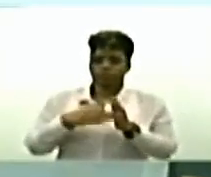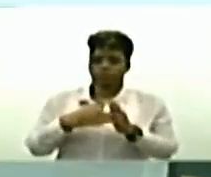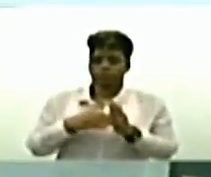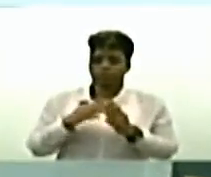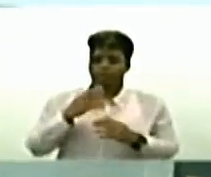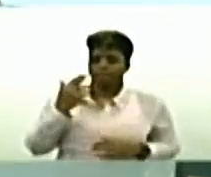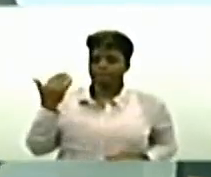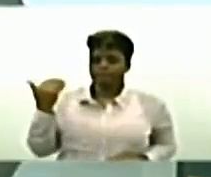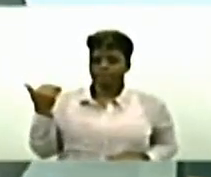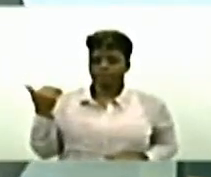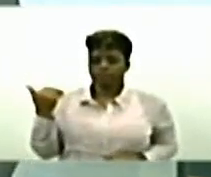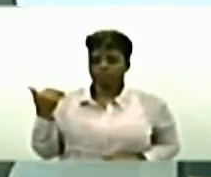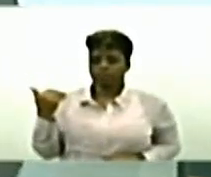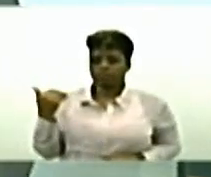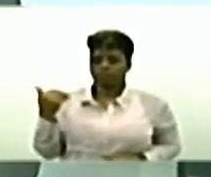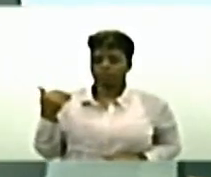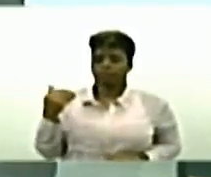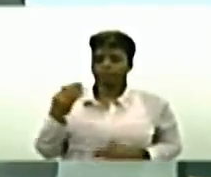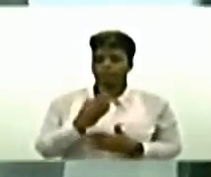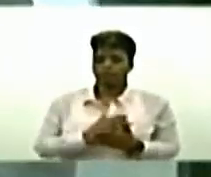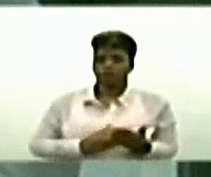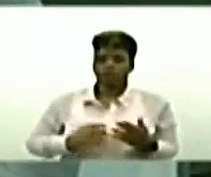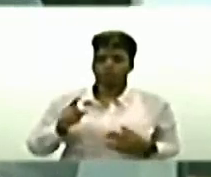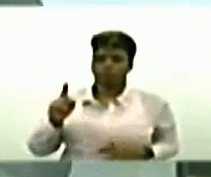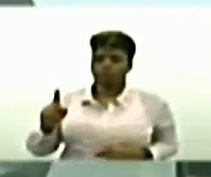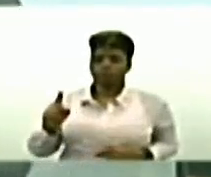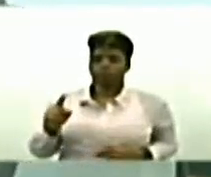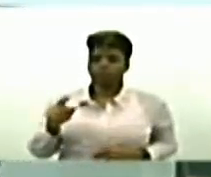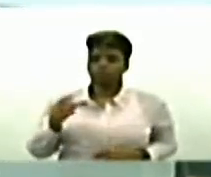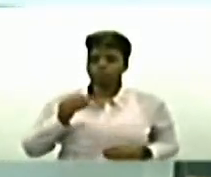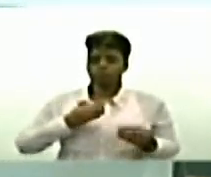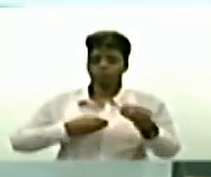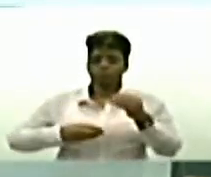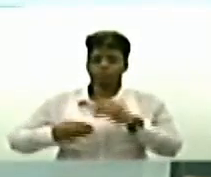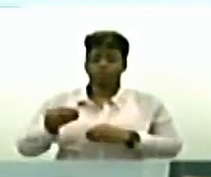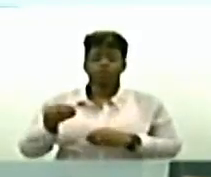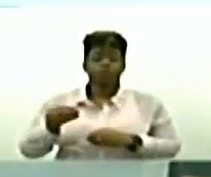Cap 1, which was to replace Cap 1.